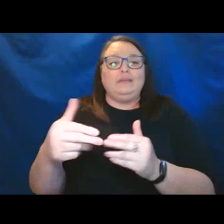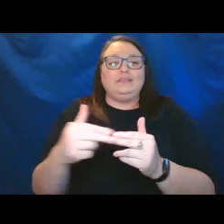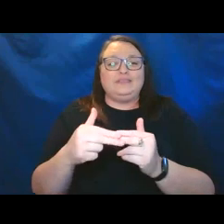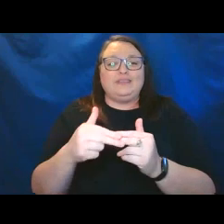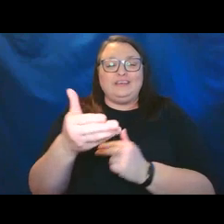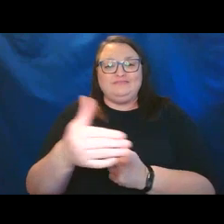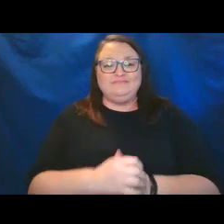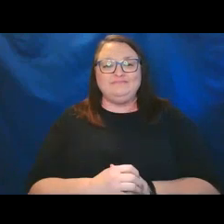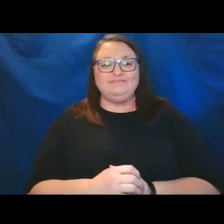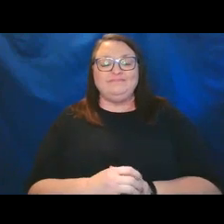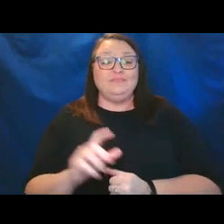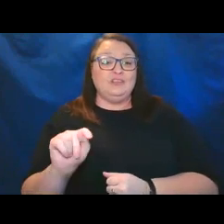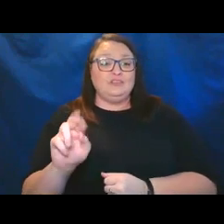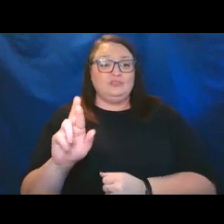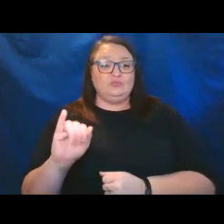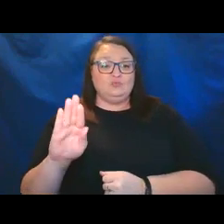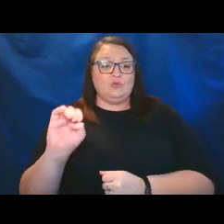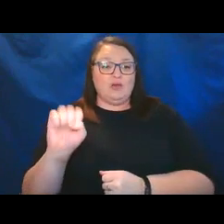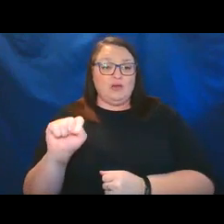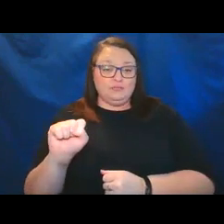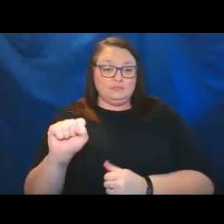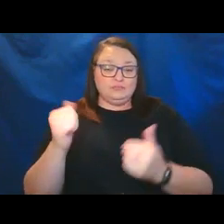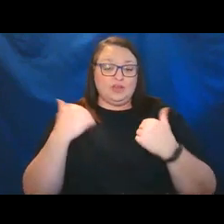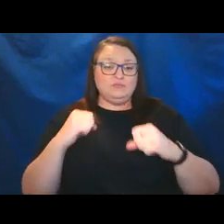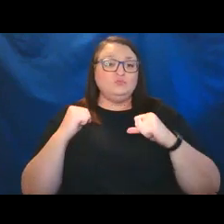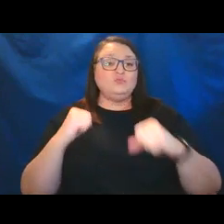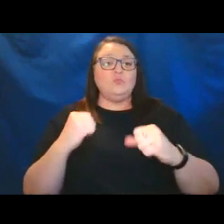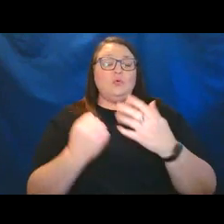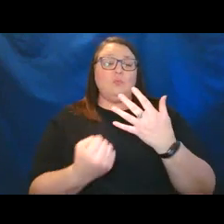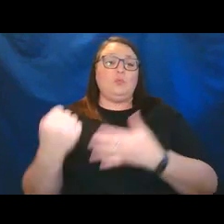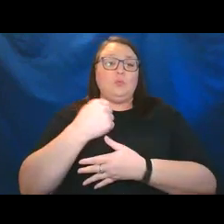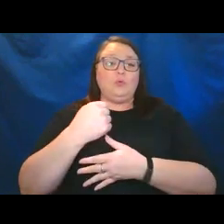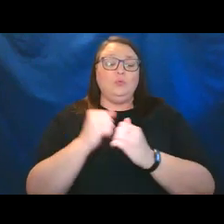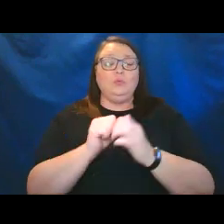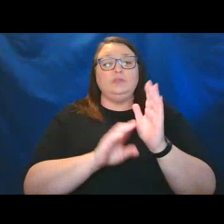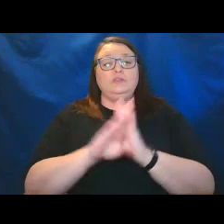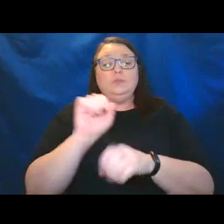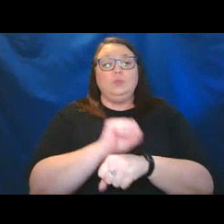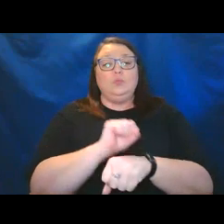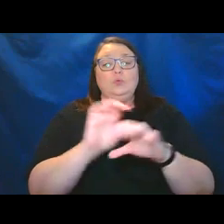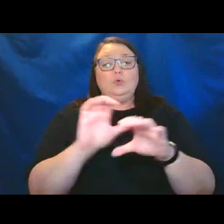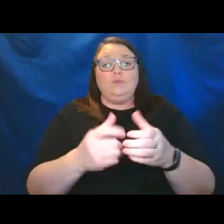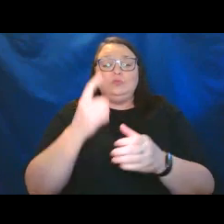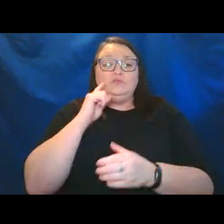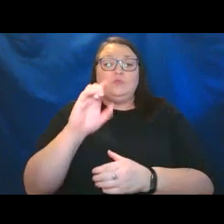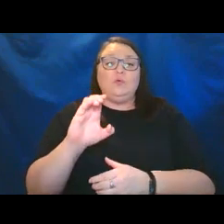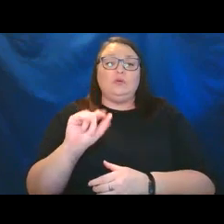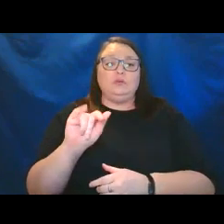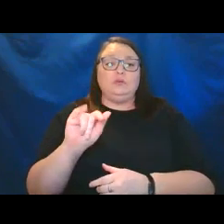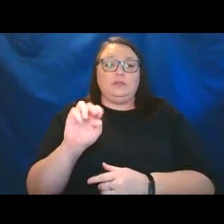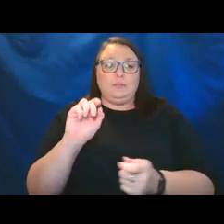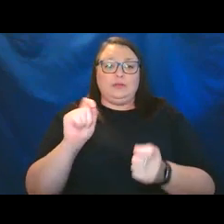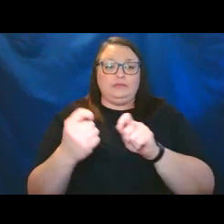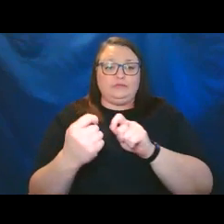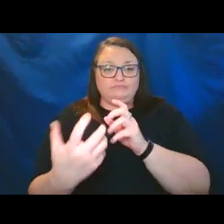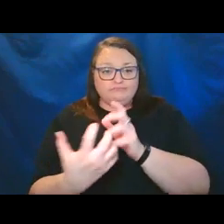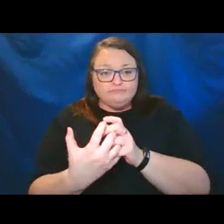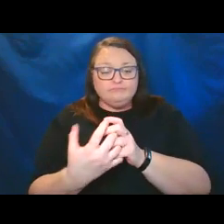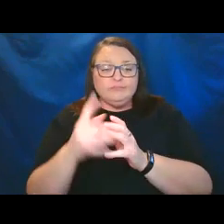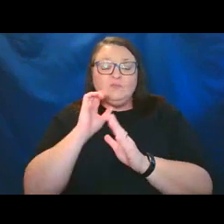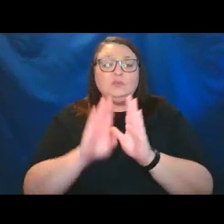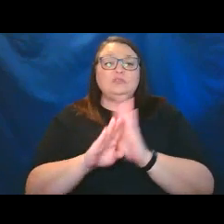So tribes hold a strong priority in developing a workforce for climate adaptation and for developing their